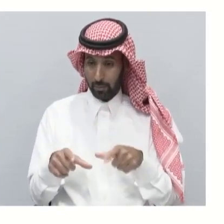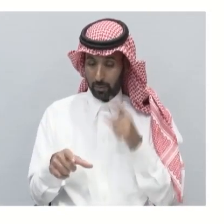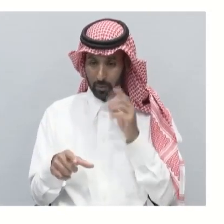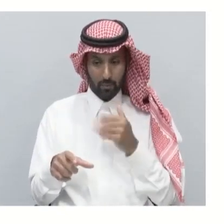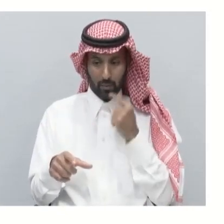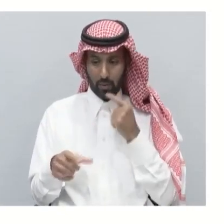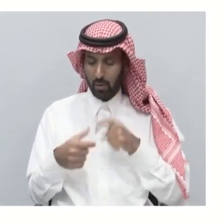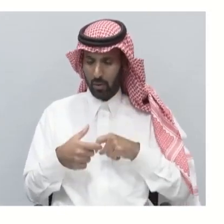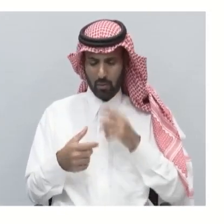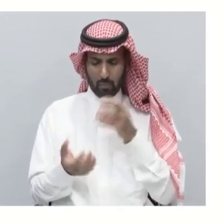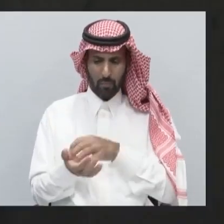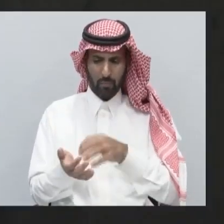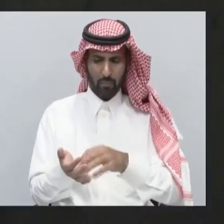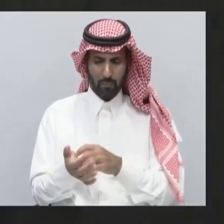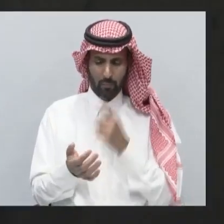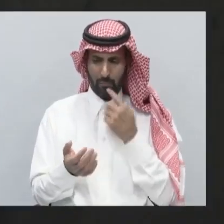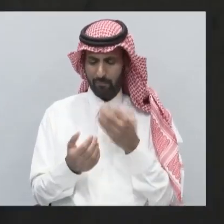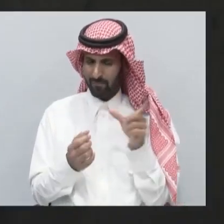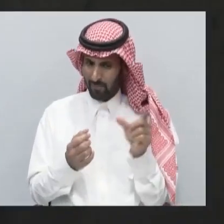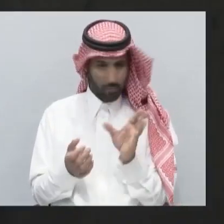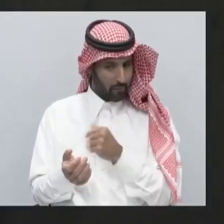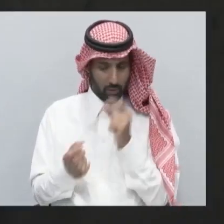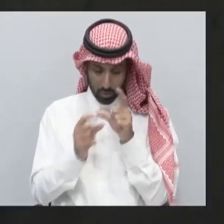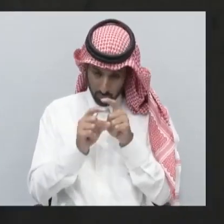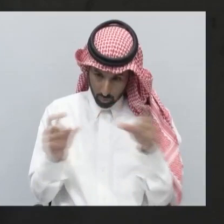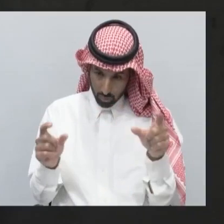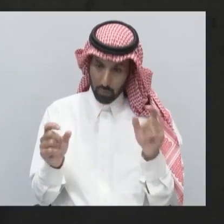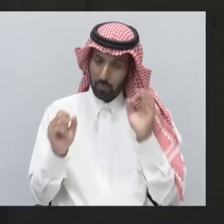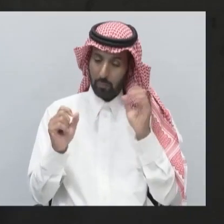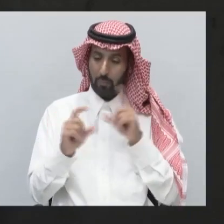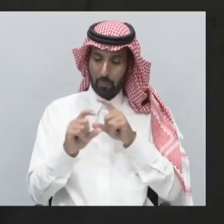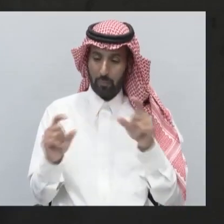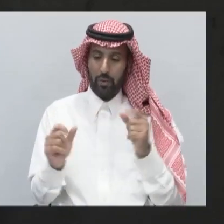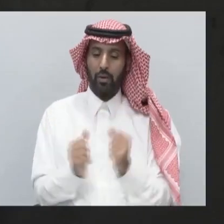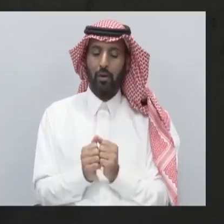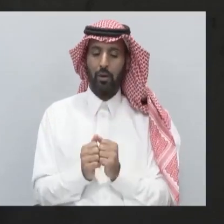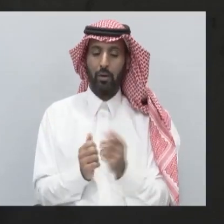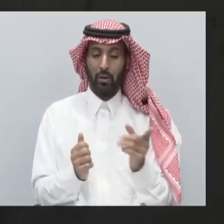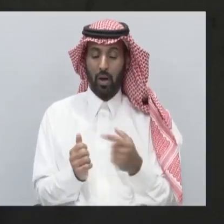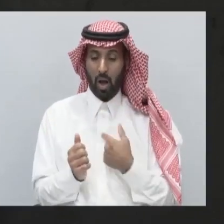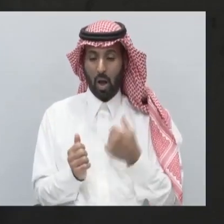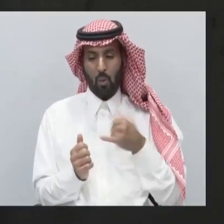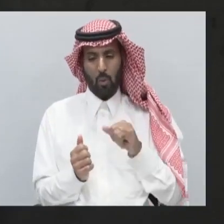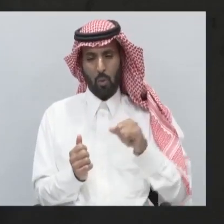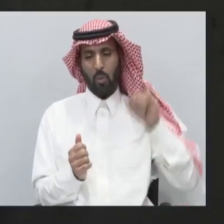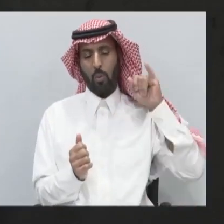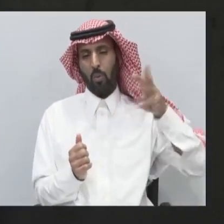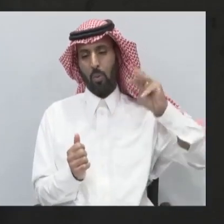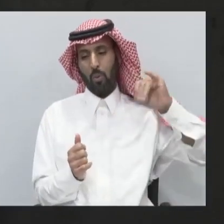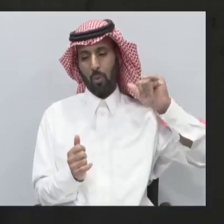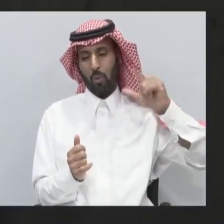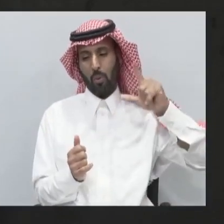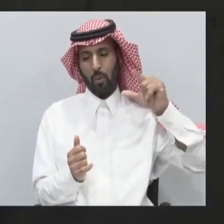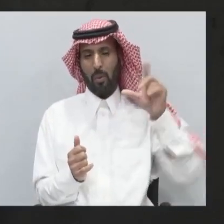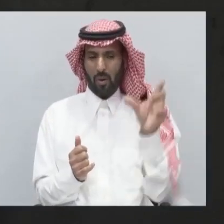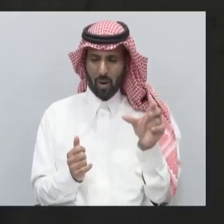no contracted forms, no abbreviations. I will, not I'll. I would, not I'd.